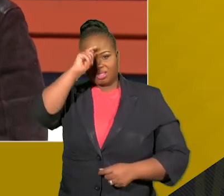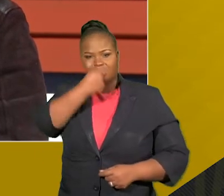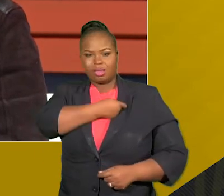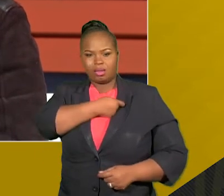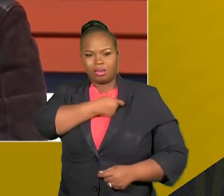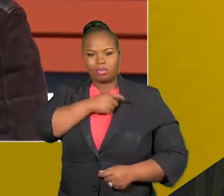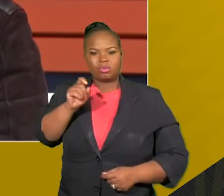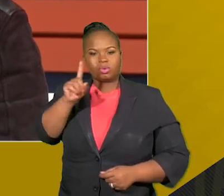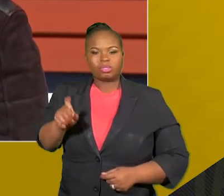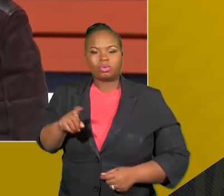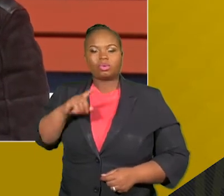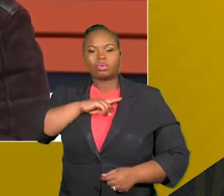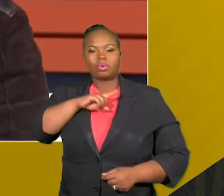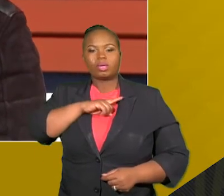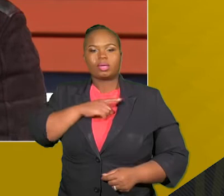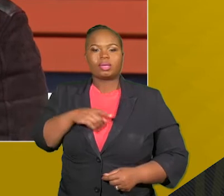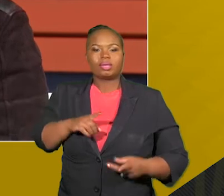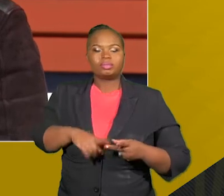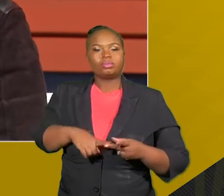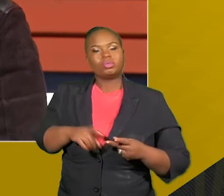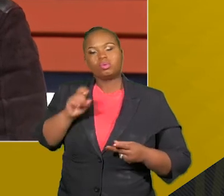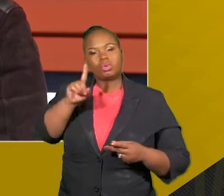question. In Doda, na.